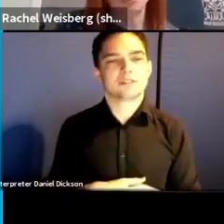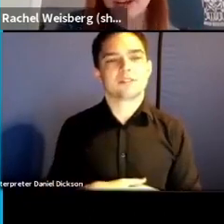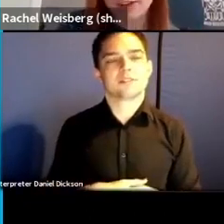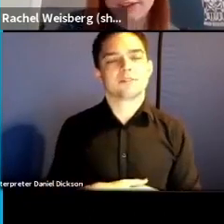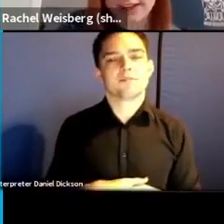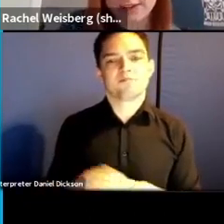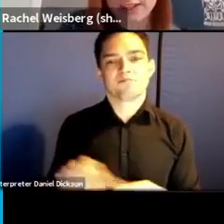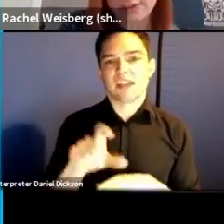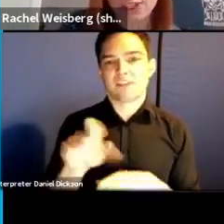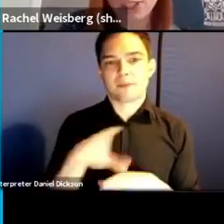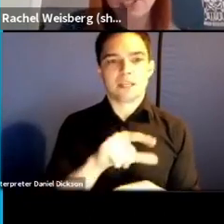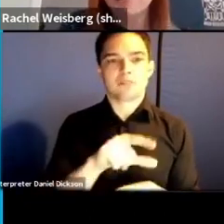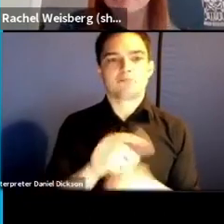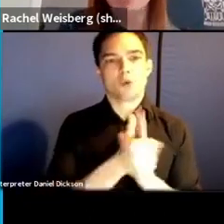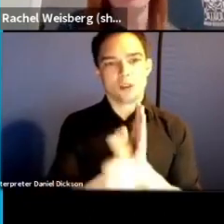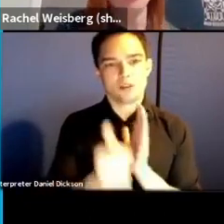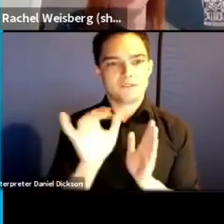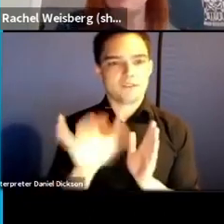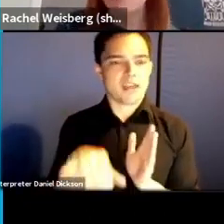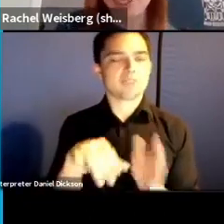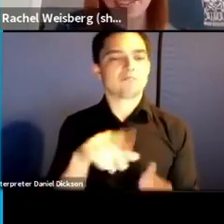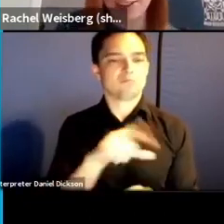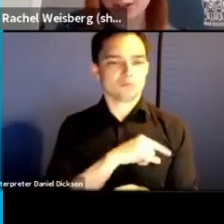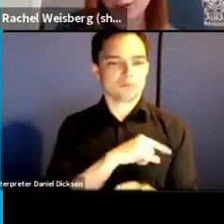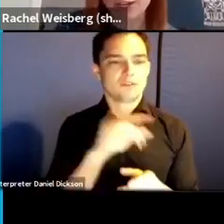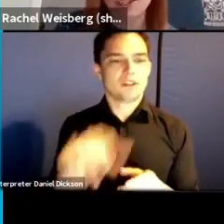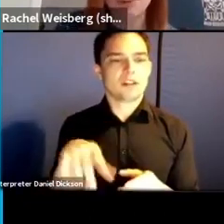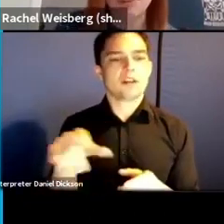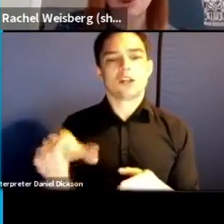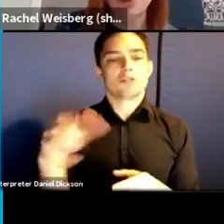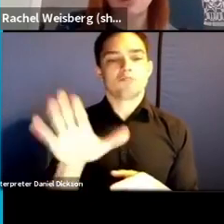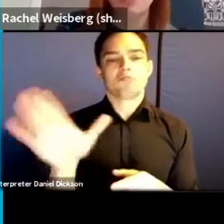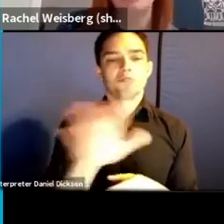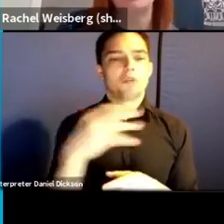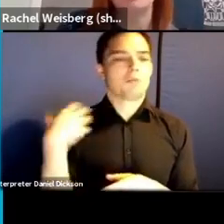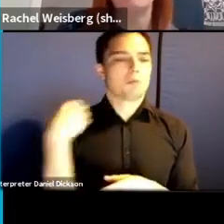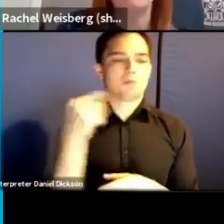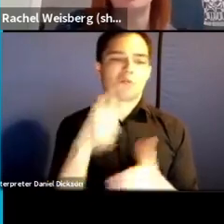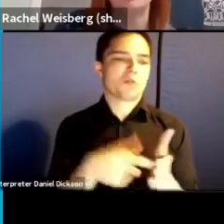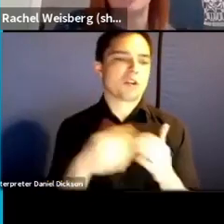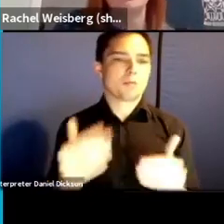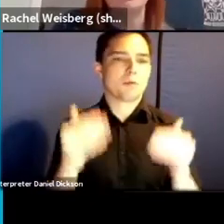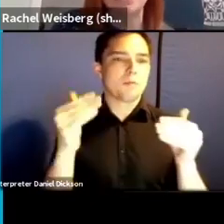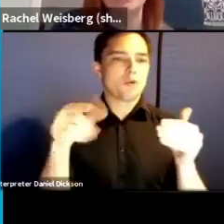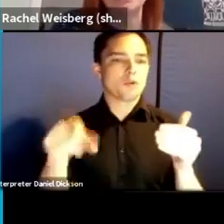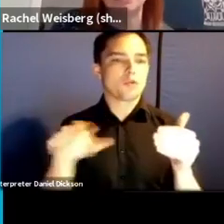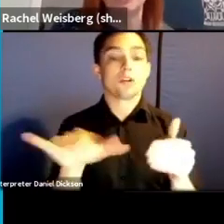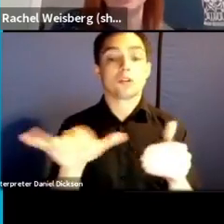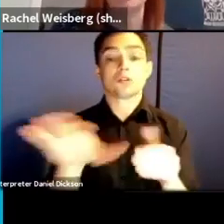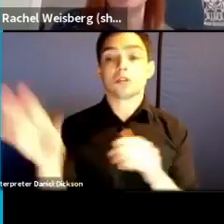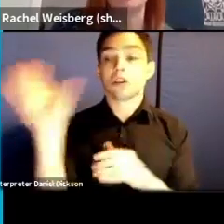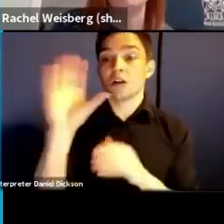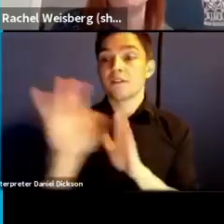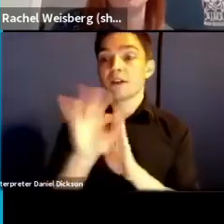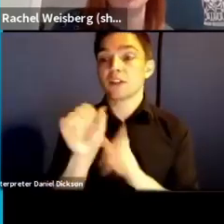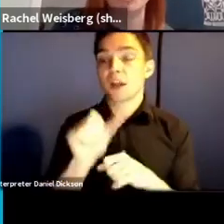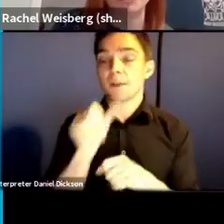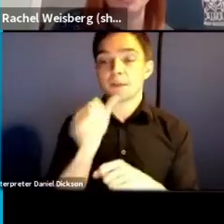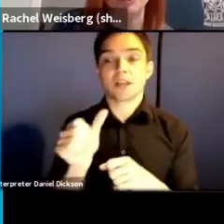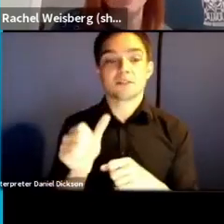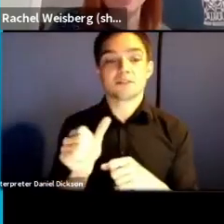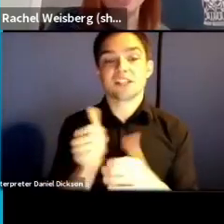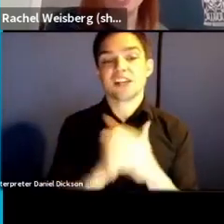to be qualified for the position. Your employer is not required to promote you, and you want to find a job that's not subject to a